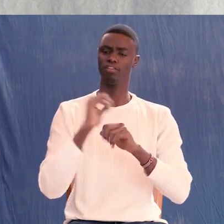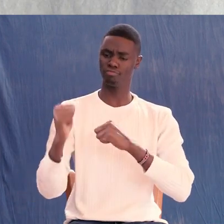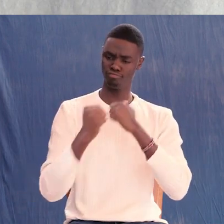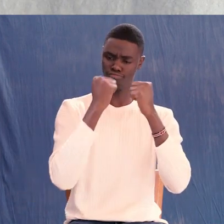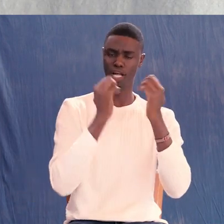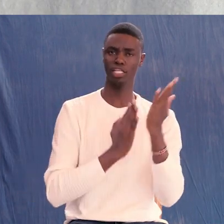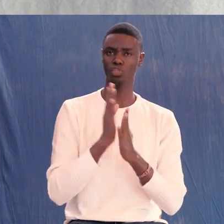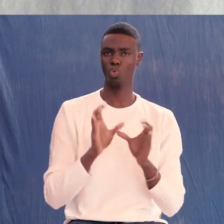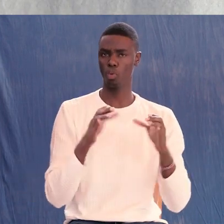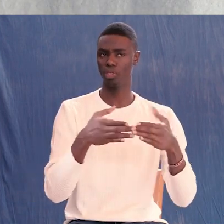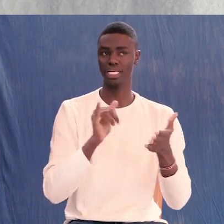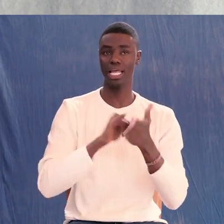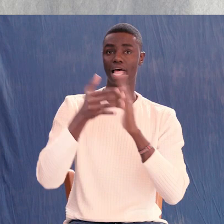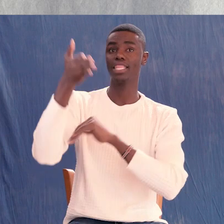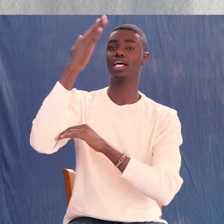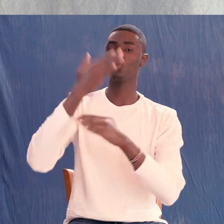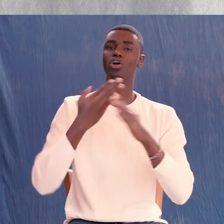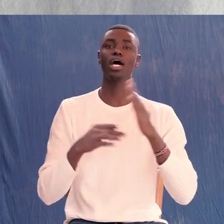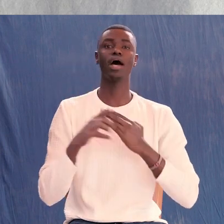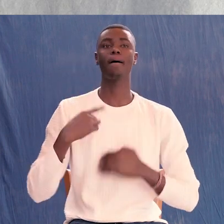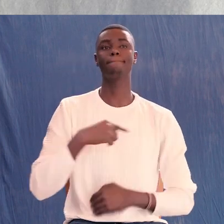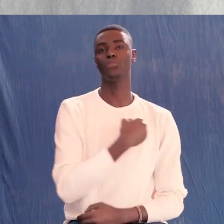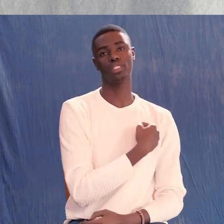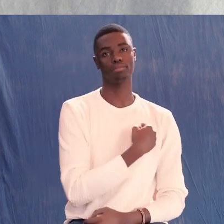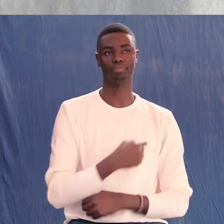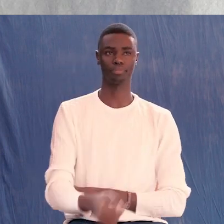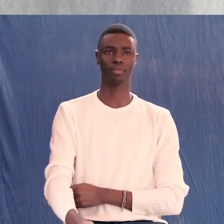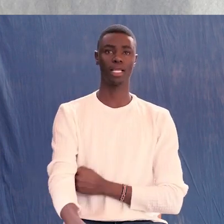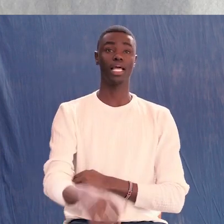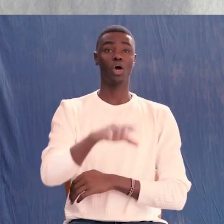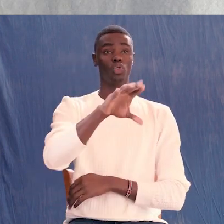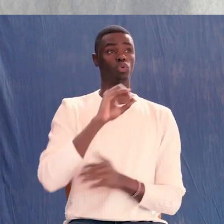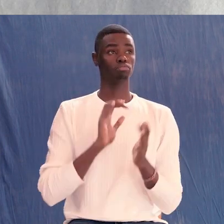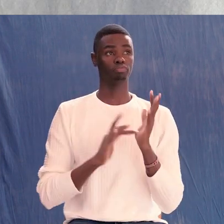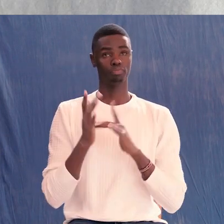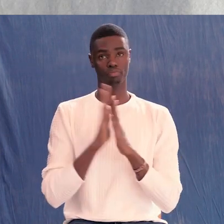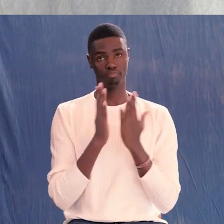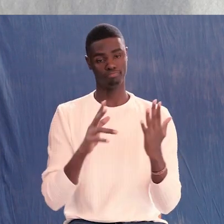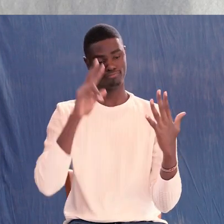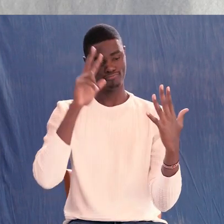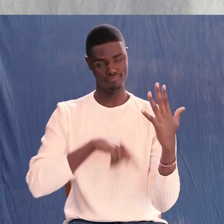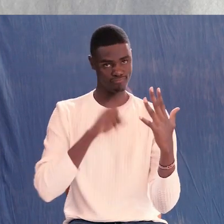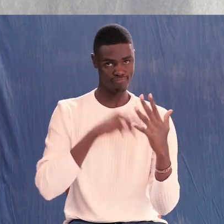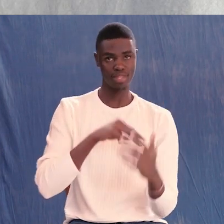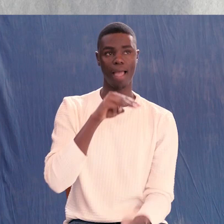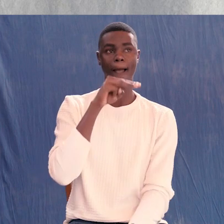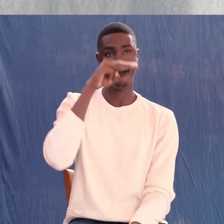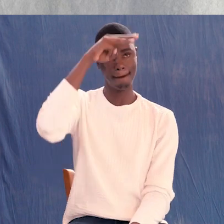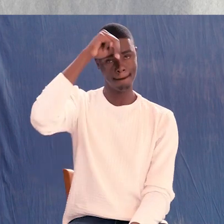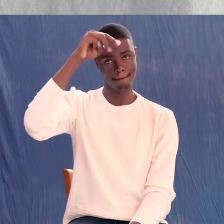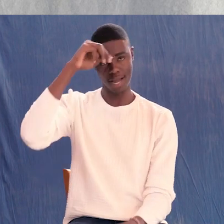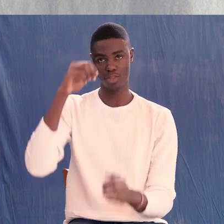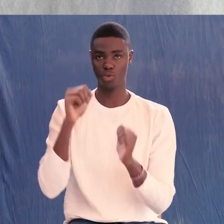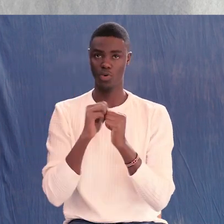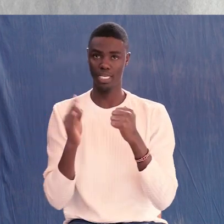it's through community that God builds us up. So if you have your Bibles, please would you turn with me to Matthew 18.